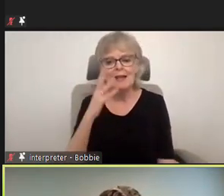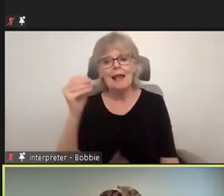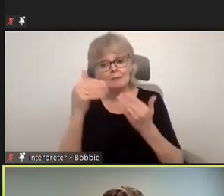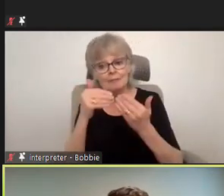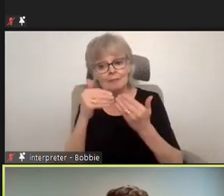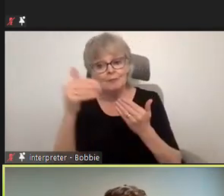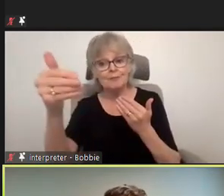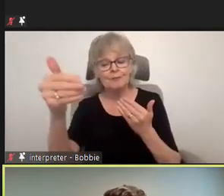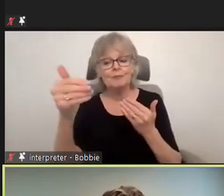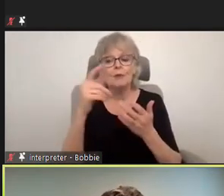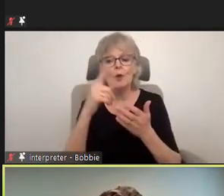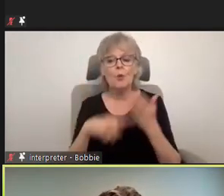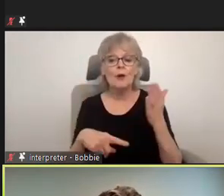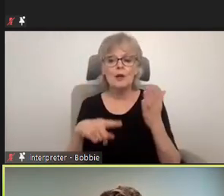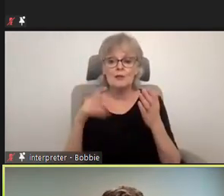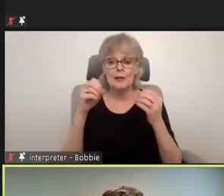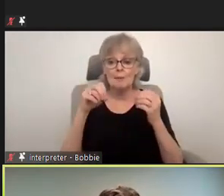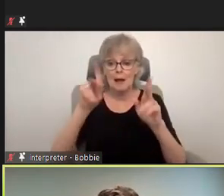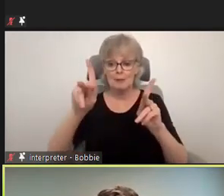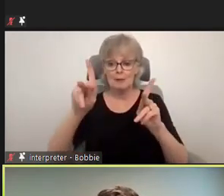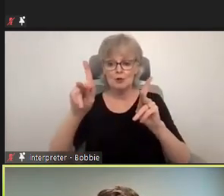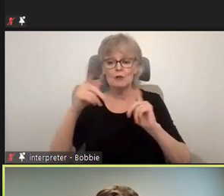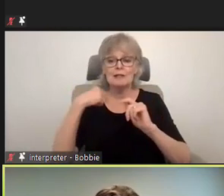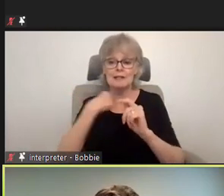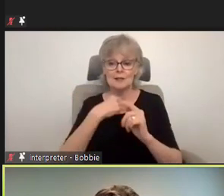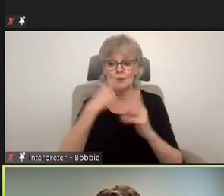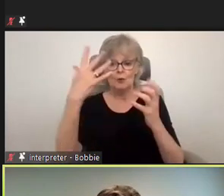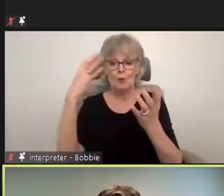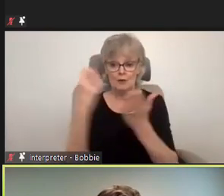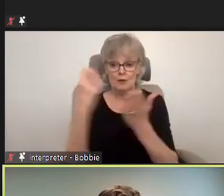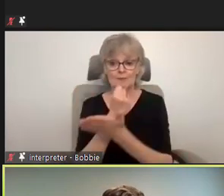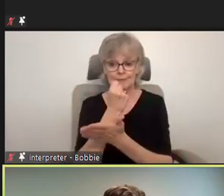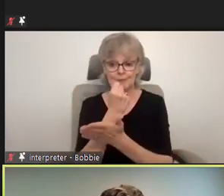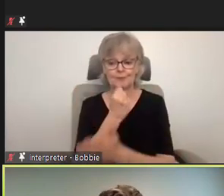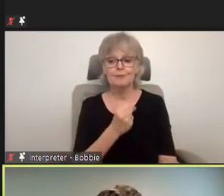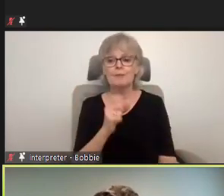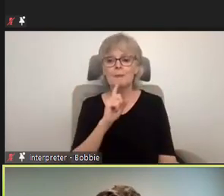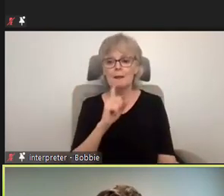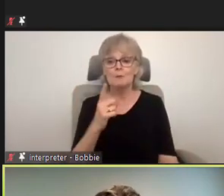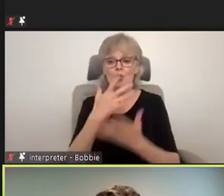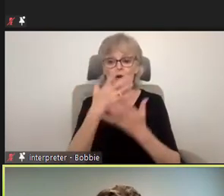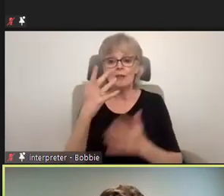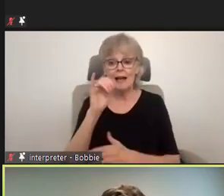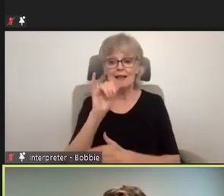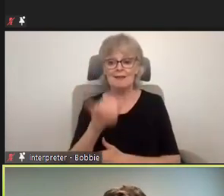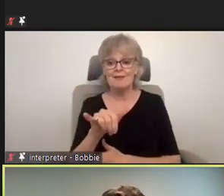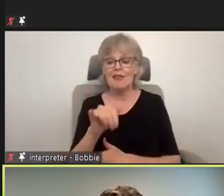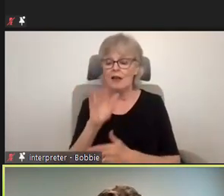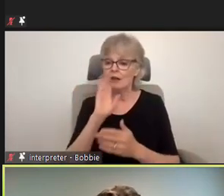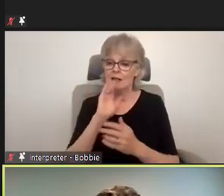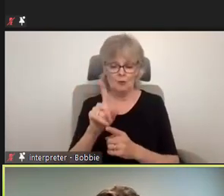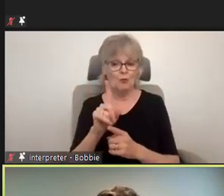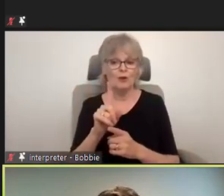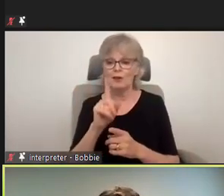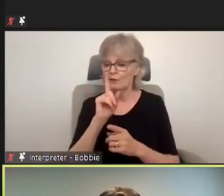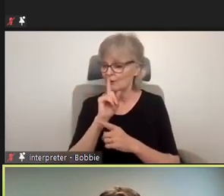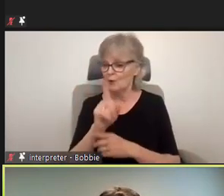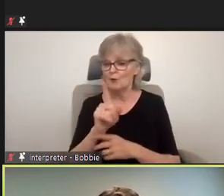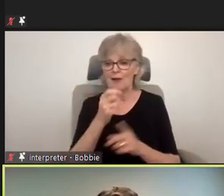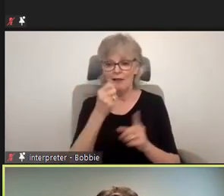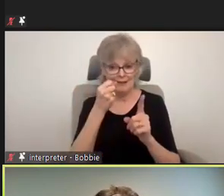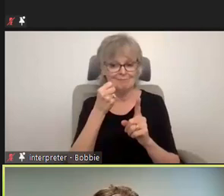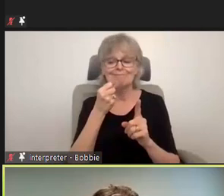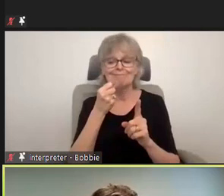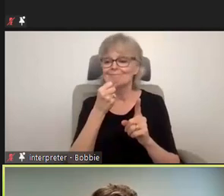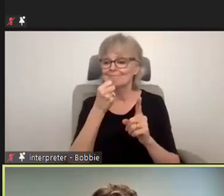things and opportunities we want to capitalize on? And I'm sure that a lot of this is going to resonate with most of the other states and territories around the country.